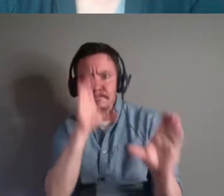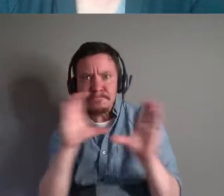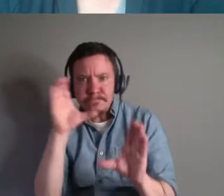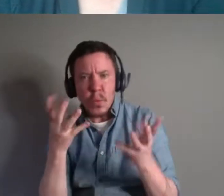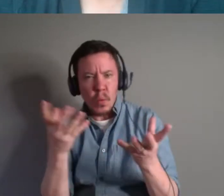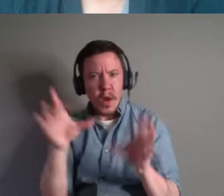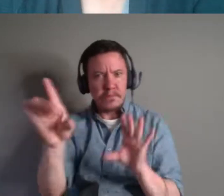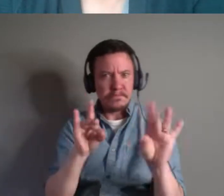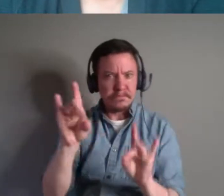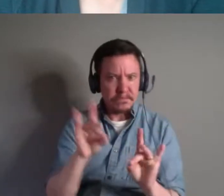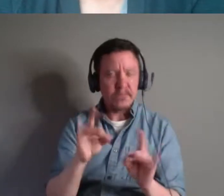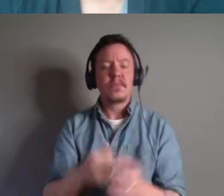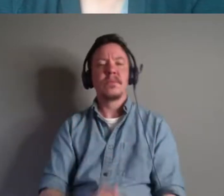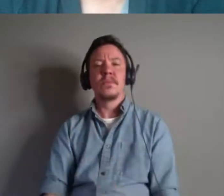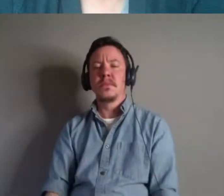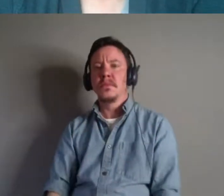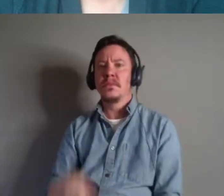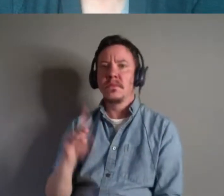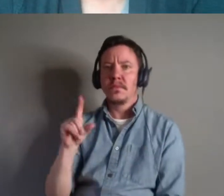be selected.